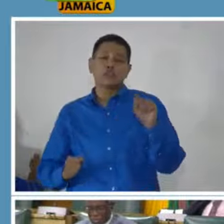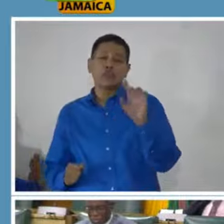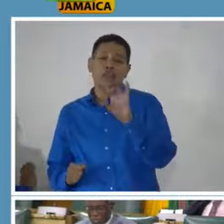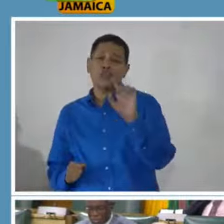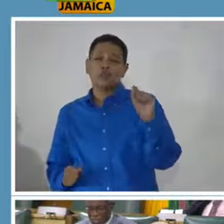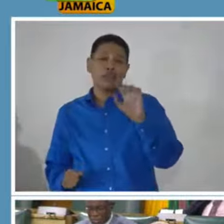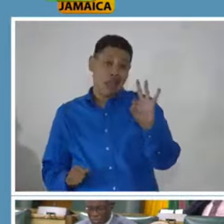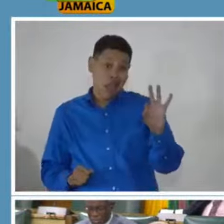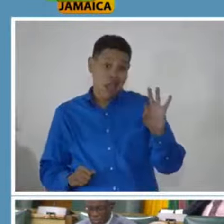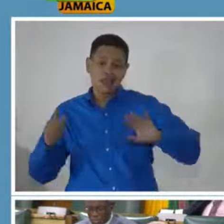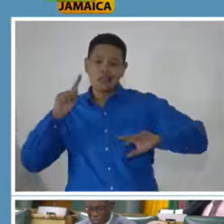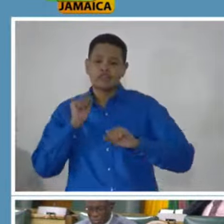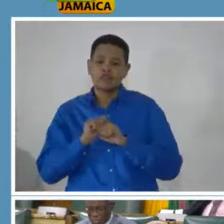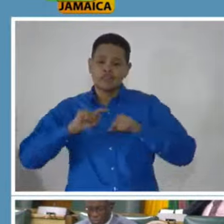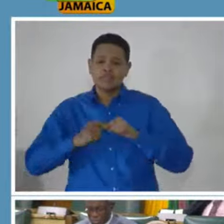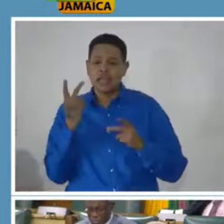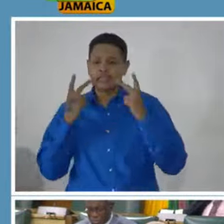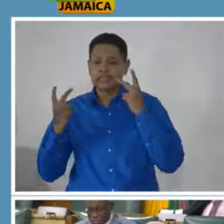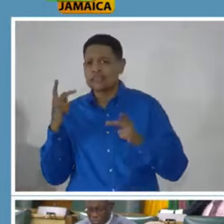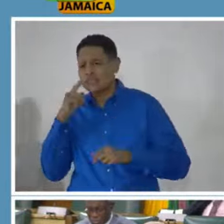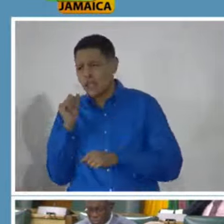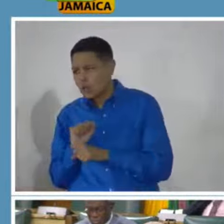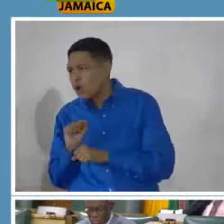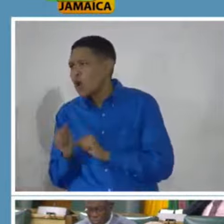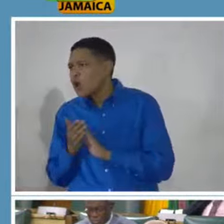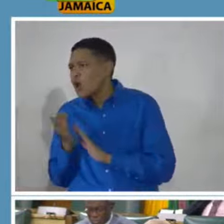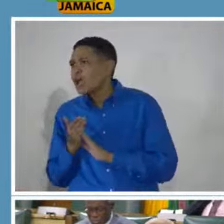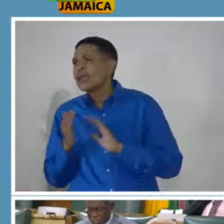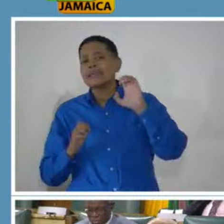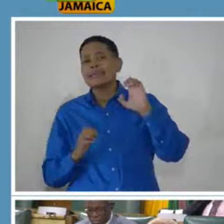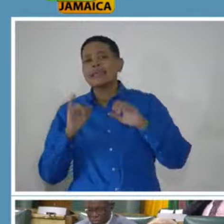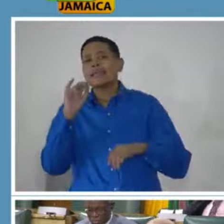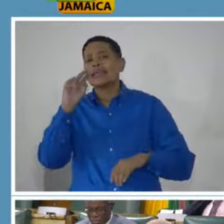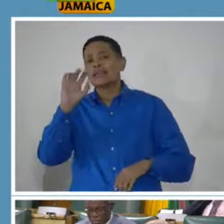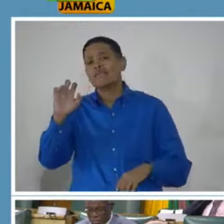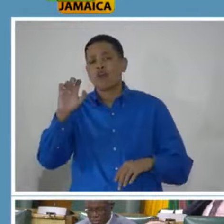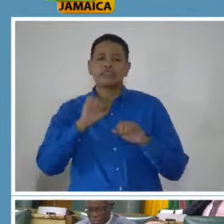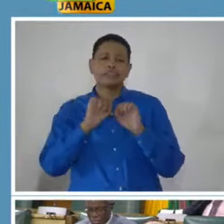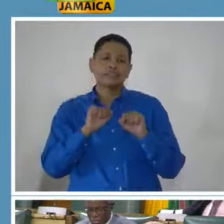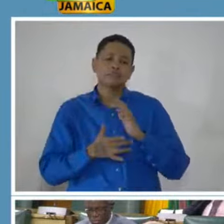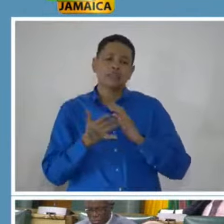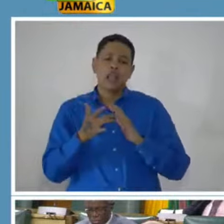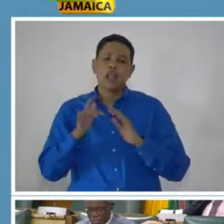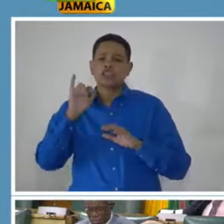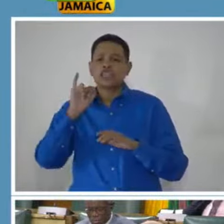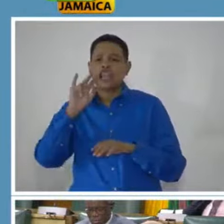2028-29 to begin to see a working e-invoicing system in Jamaica.